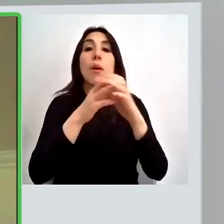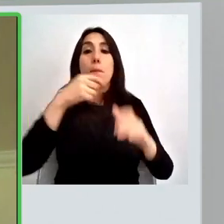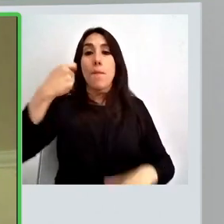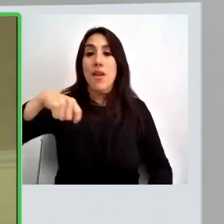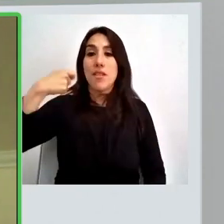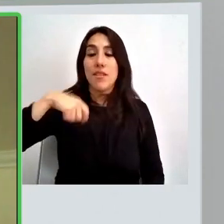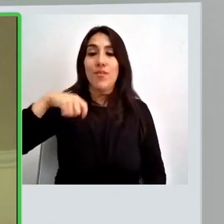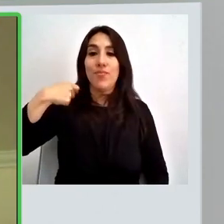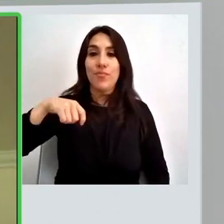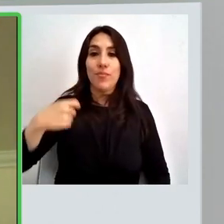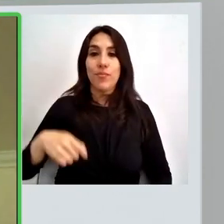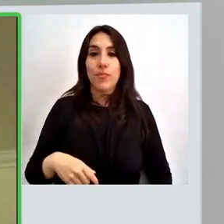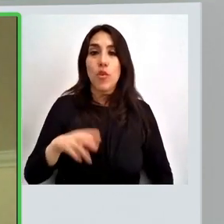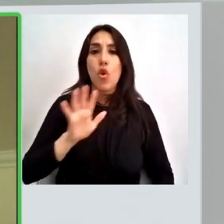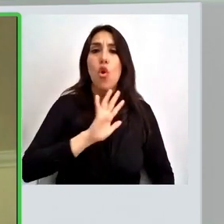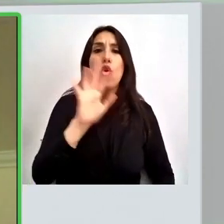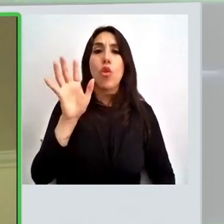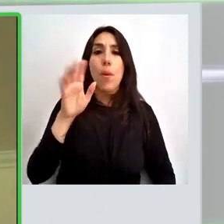implemented correctly.